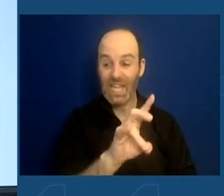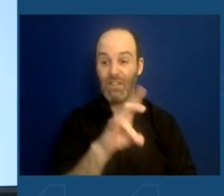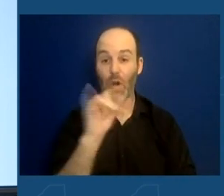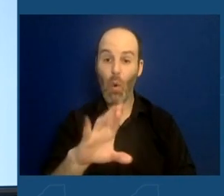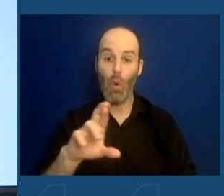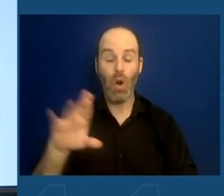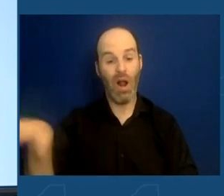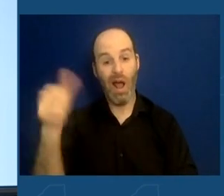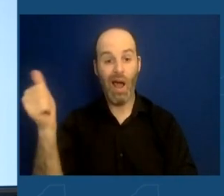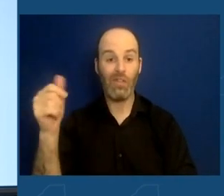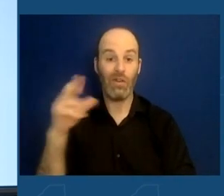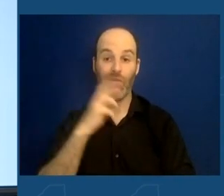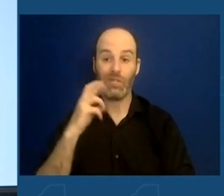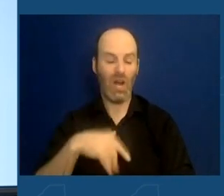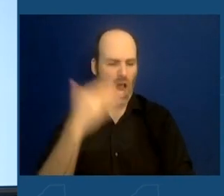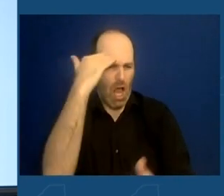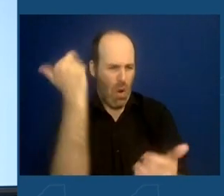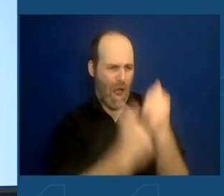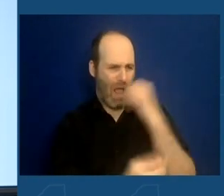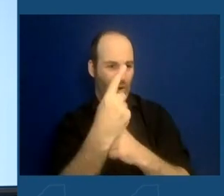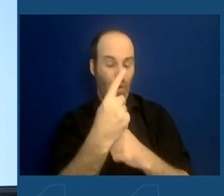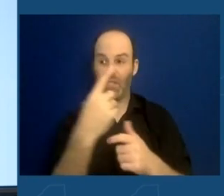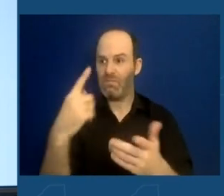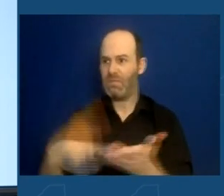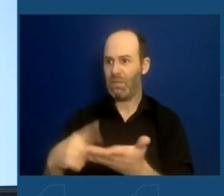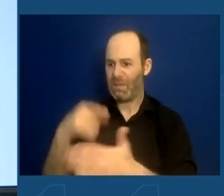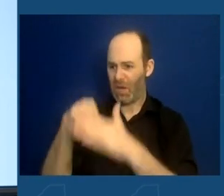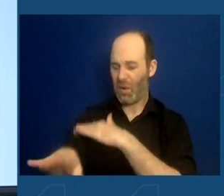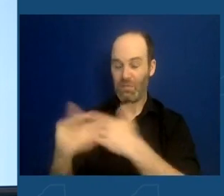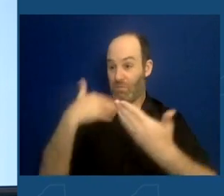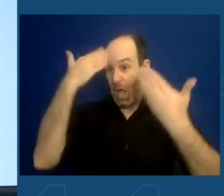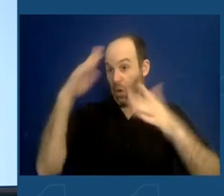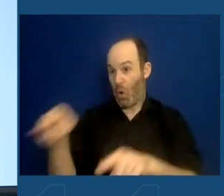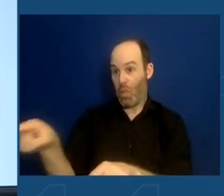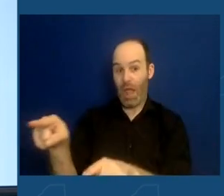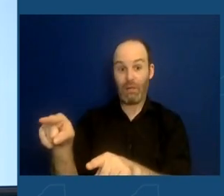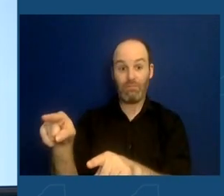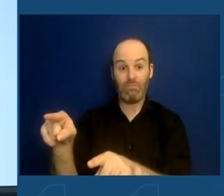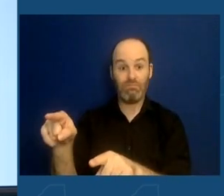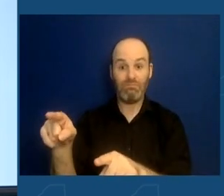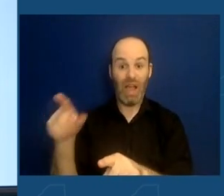I'll walk in and I don't know a soul and they don't know me, and I prefer those nights.